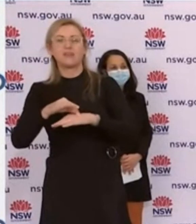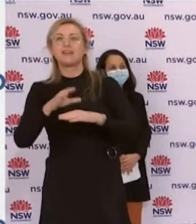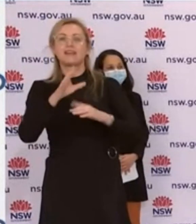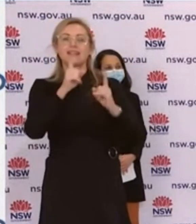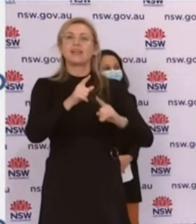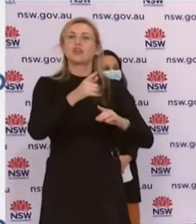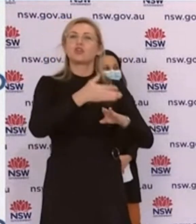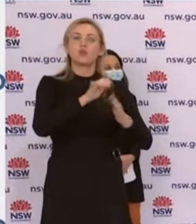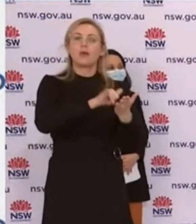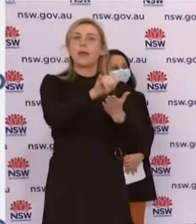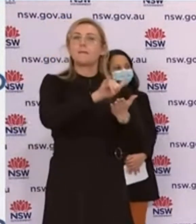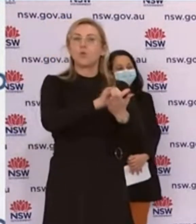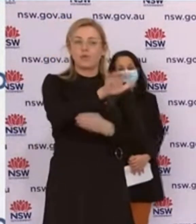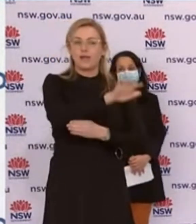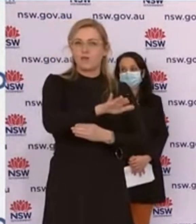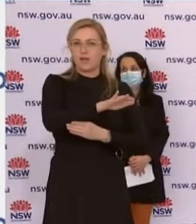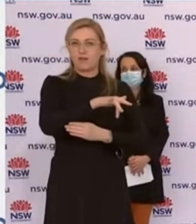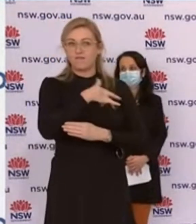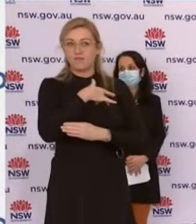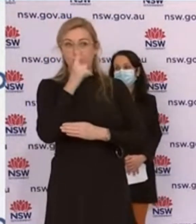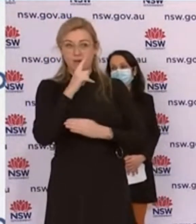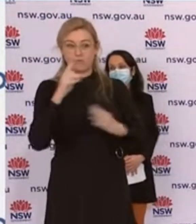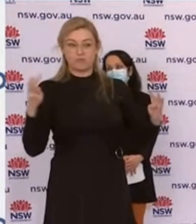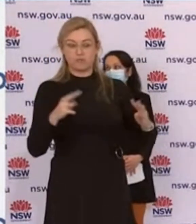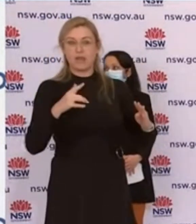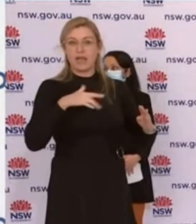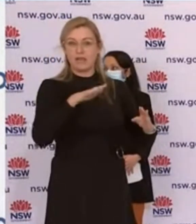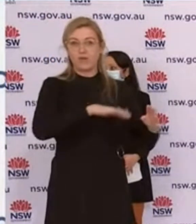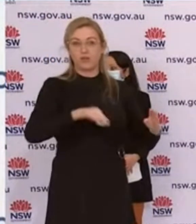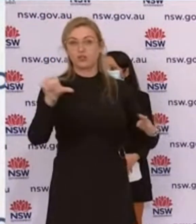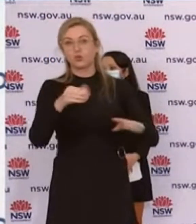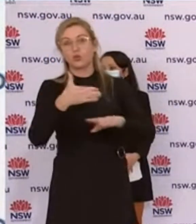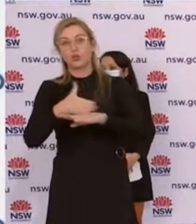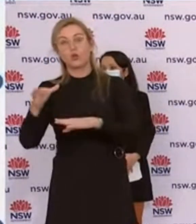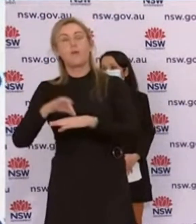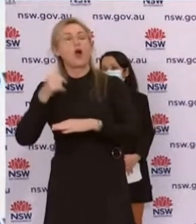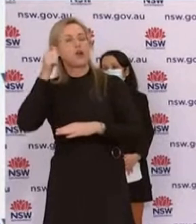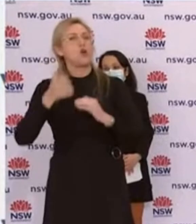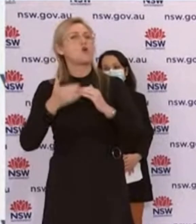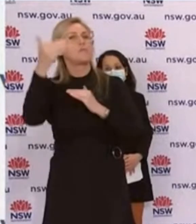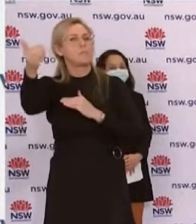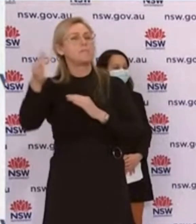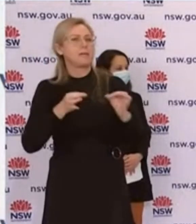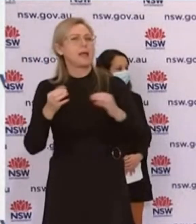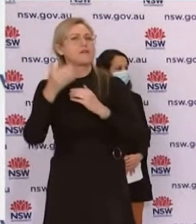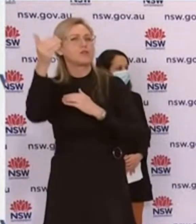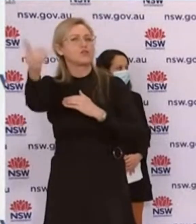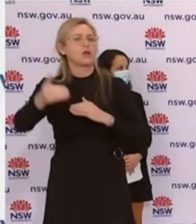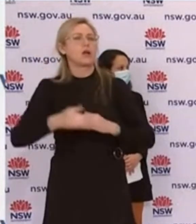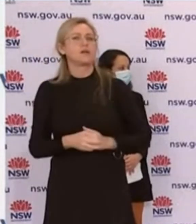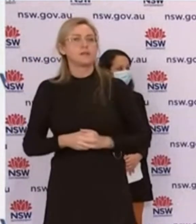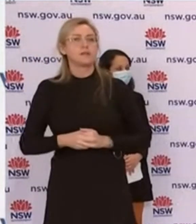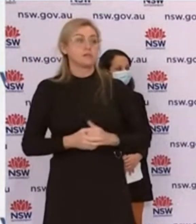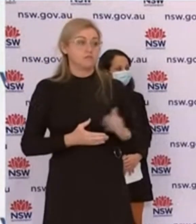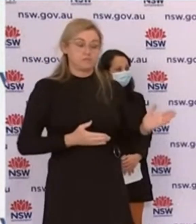for further pandemics or health crises to come. If you look at new hospitals, again, I appreciate it's a longer term. Yeah, of course, around the